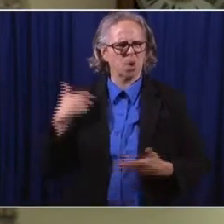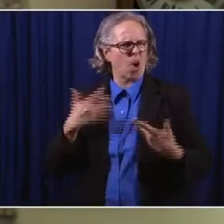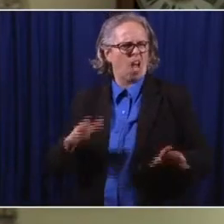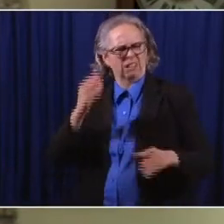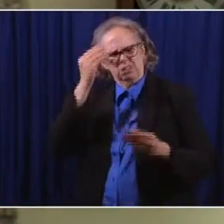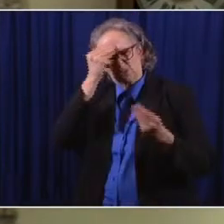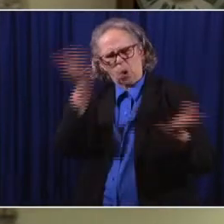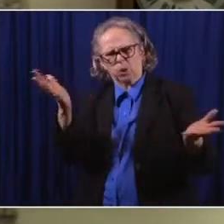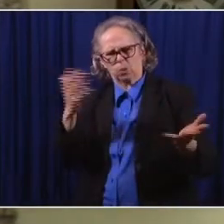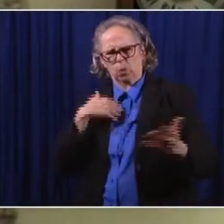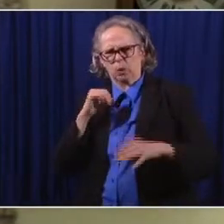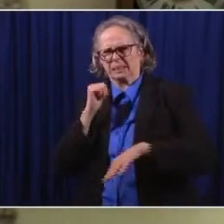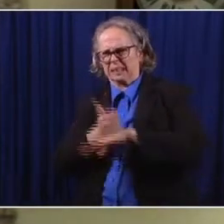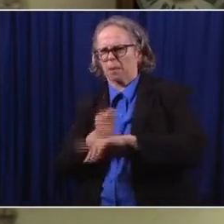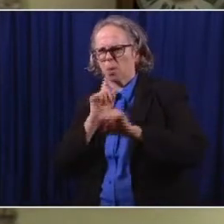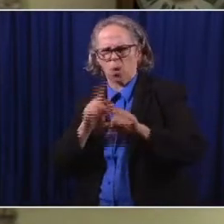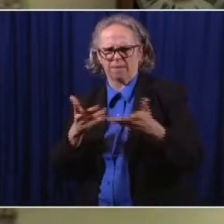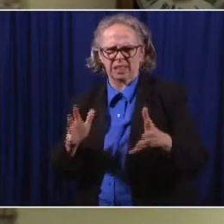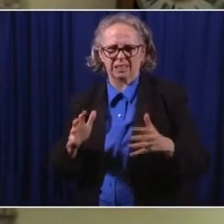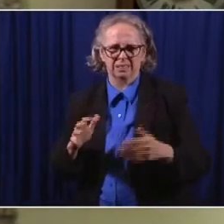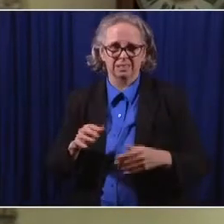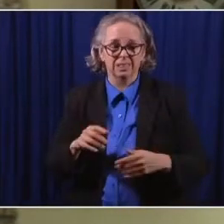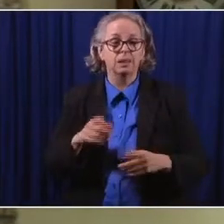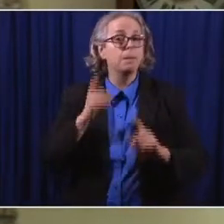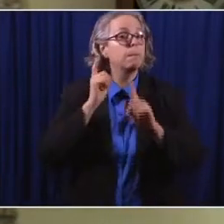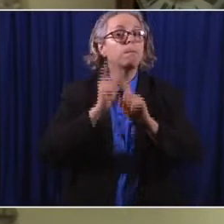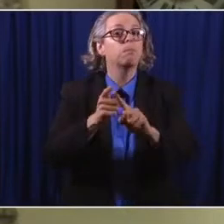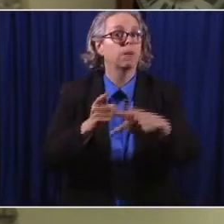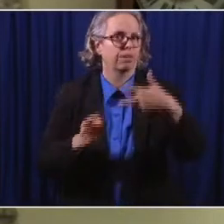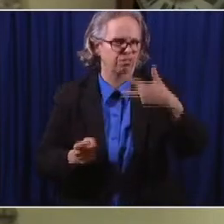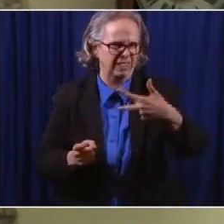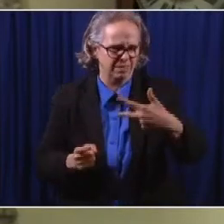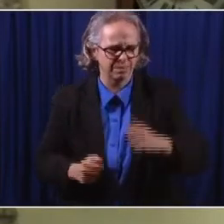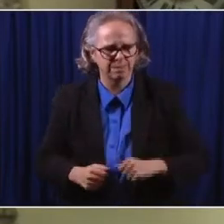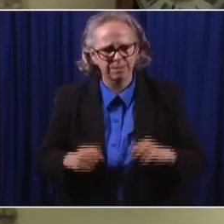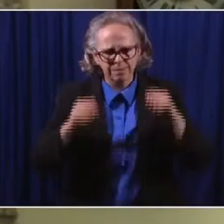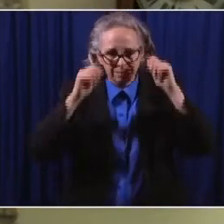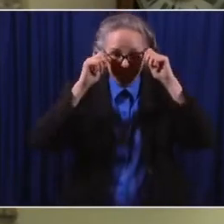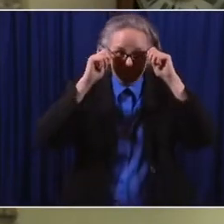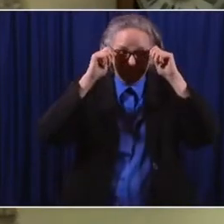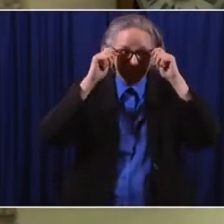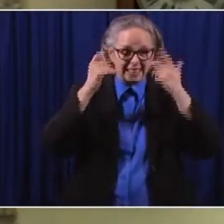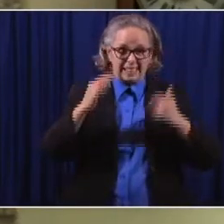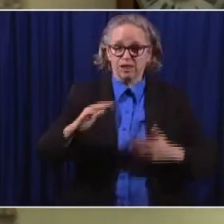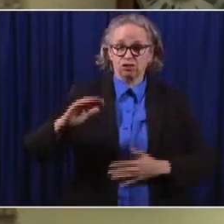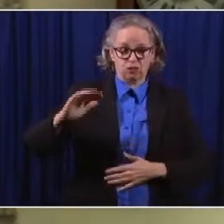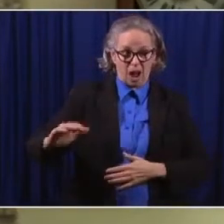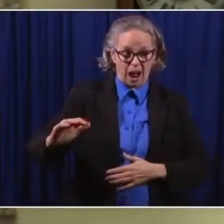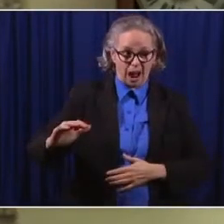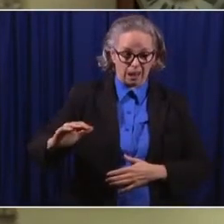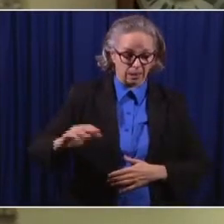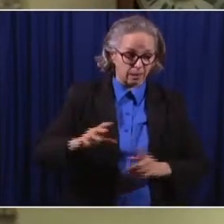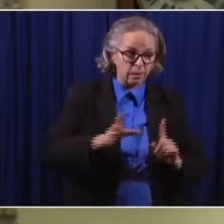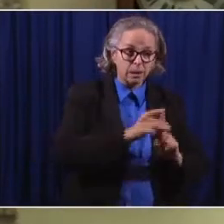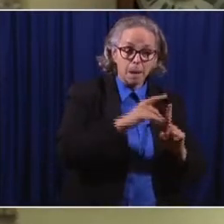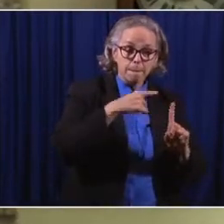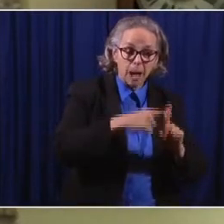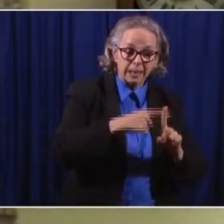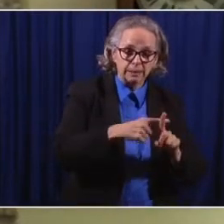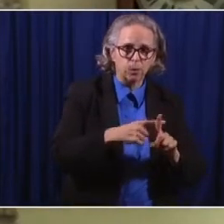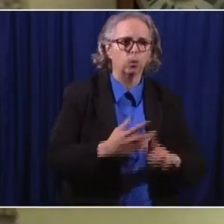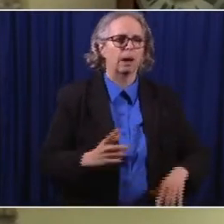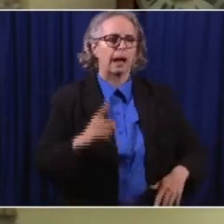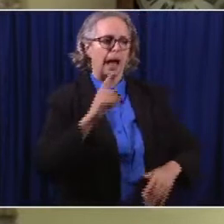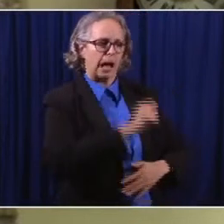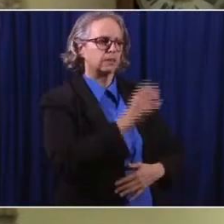is encouraging three things. One, for parents to notify a school if their child tests positive for COVID-19. Two,